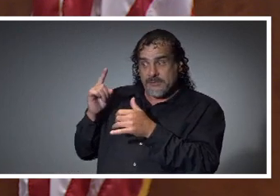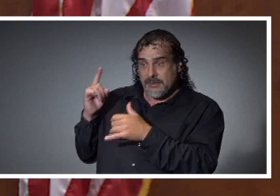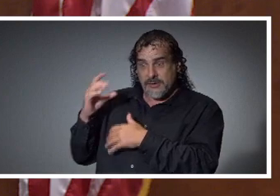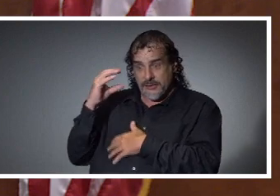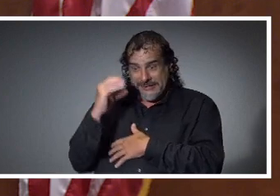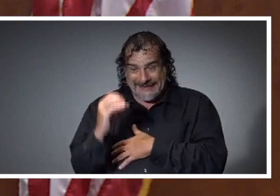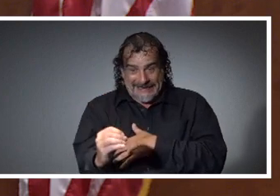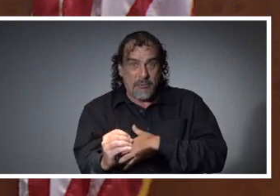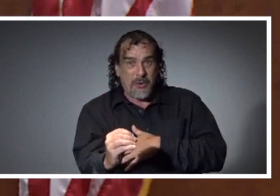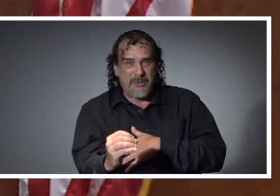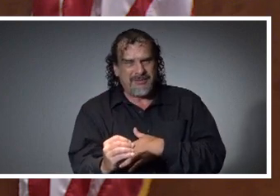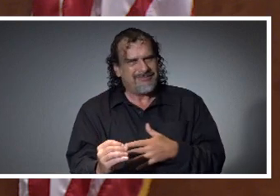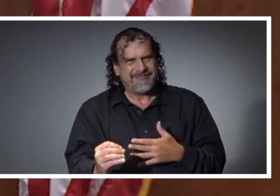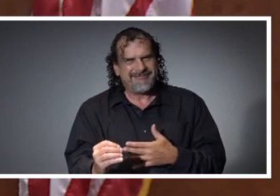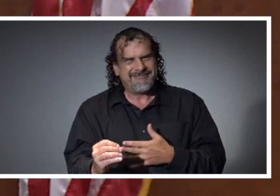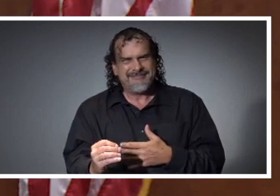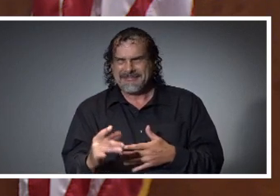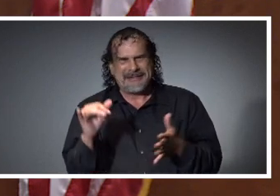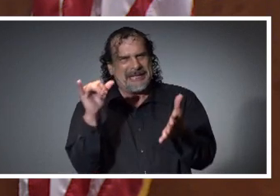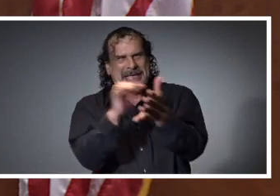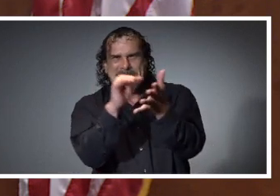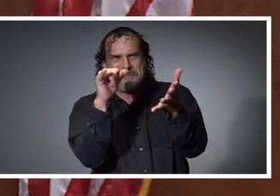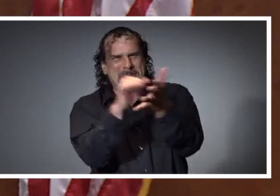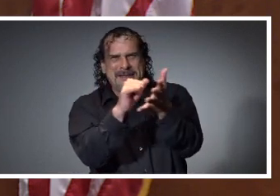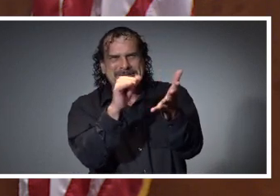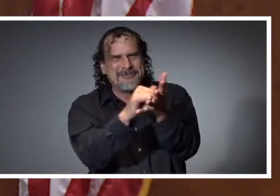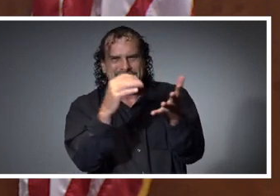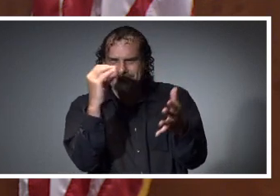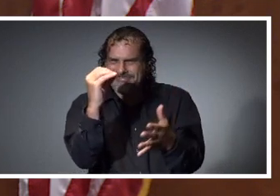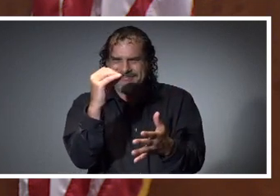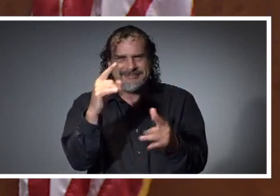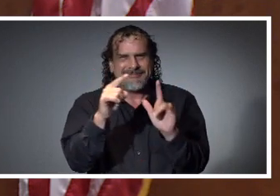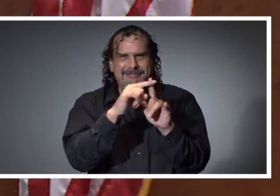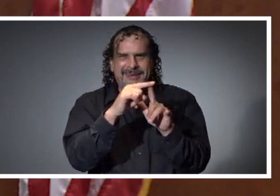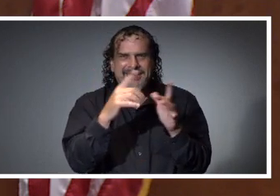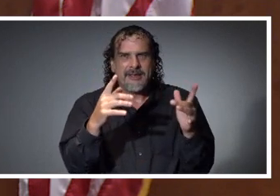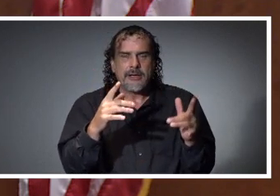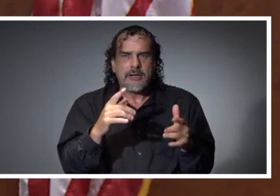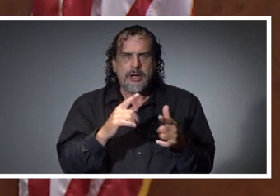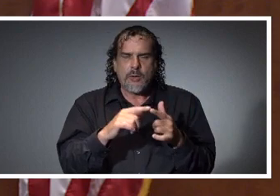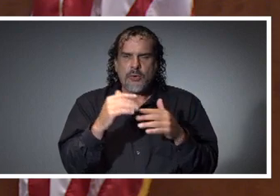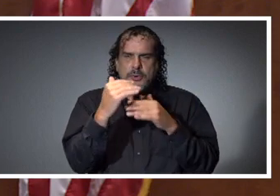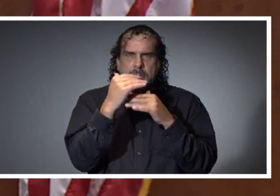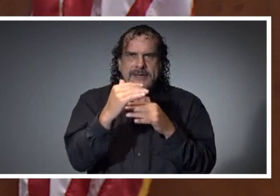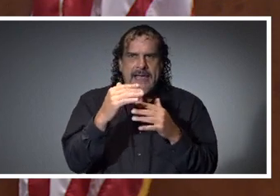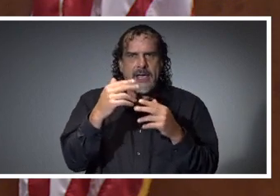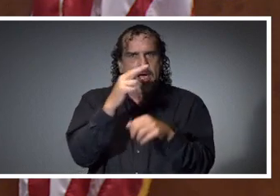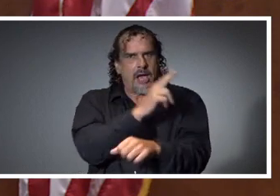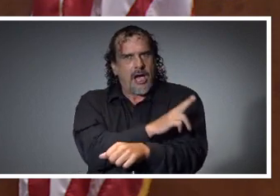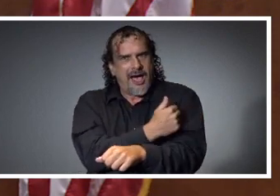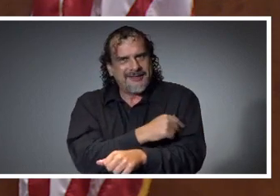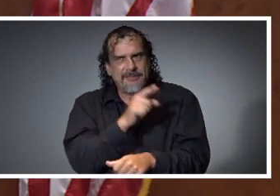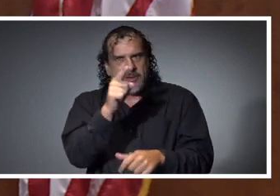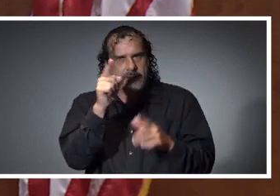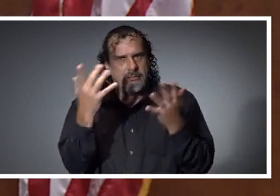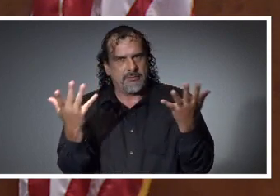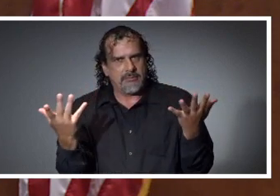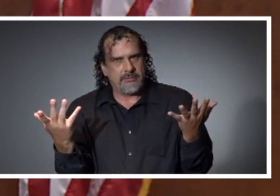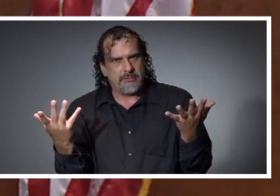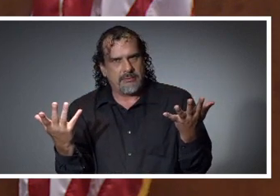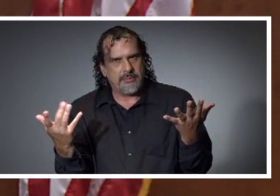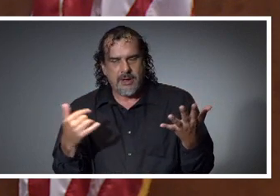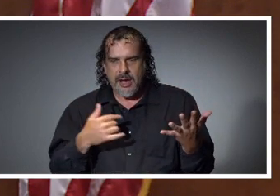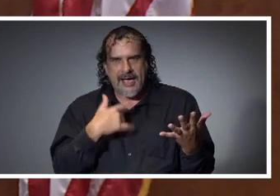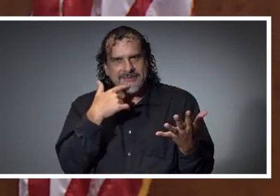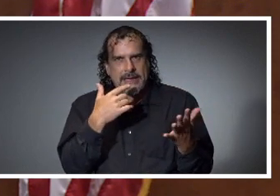zero cases, because that's not a realistic goal. Our goal has to be to protect the integrity of our healthcare system, which is, if I've said it once,